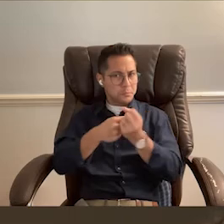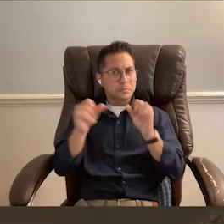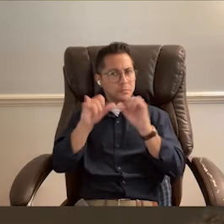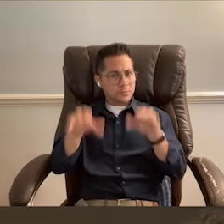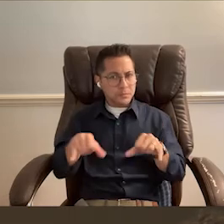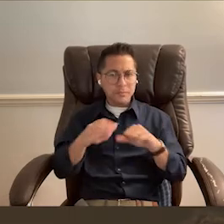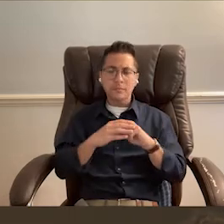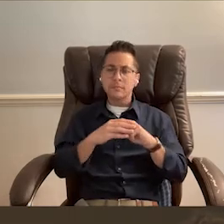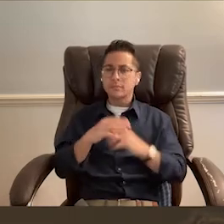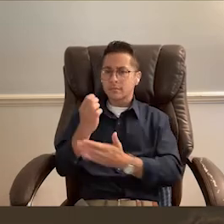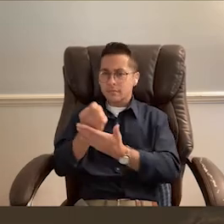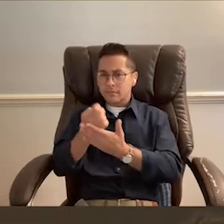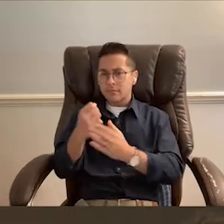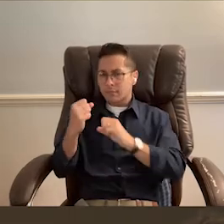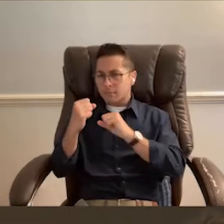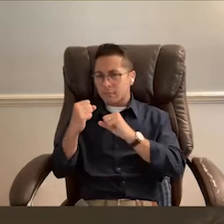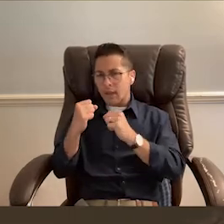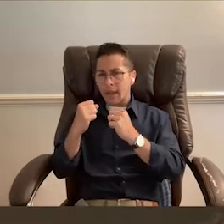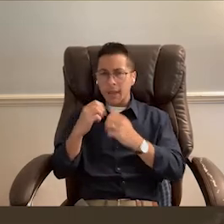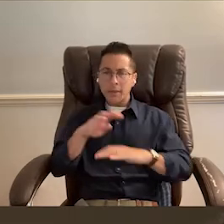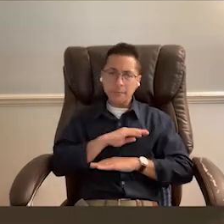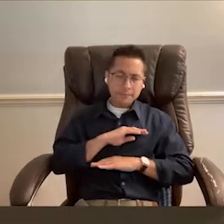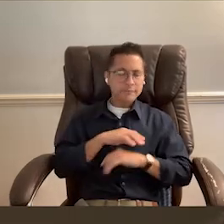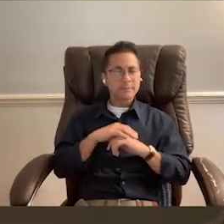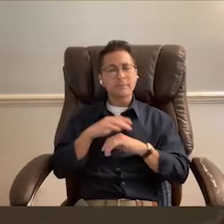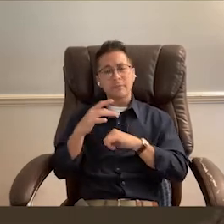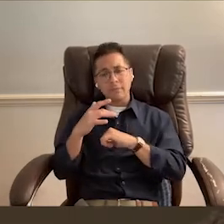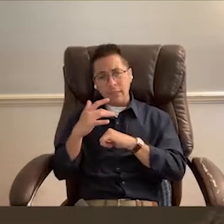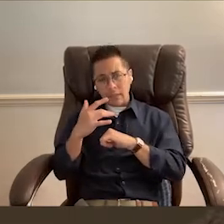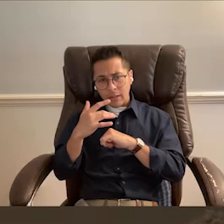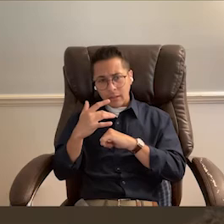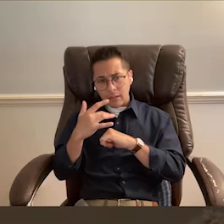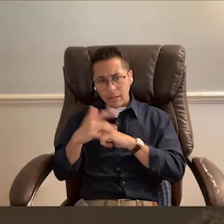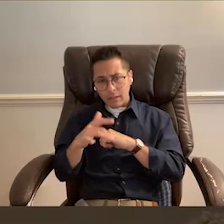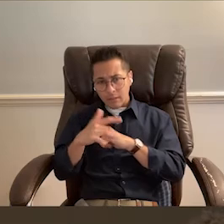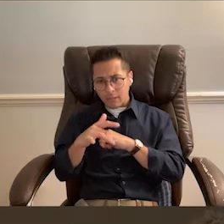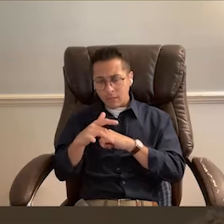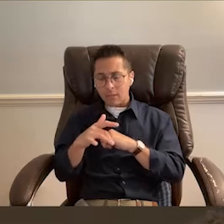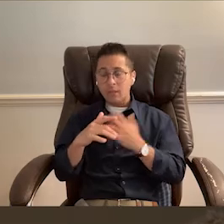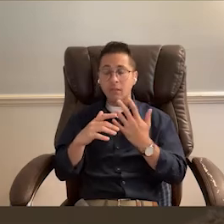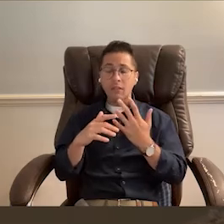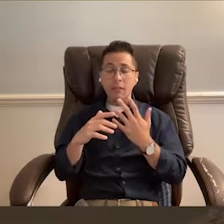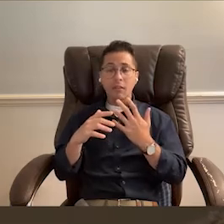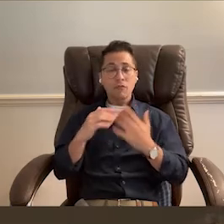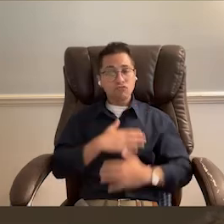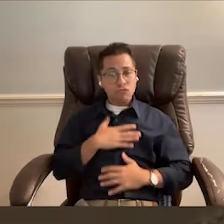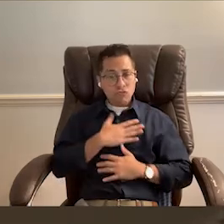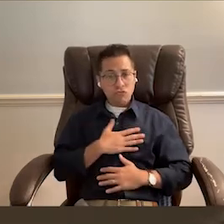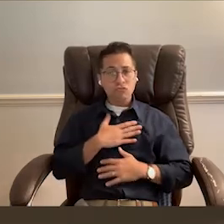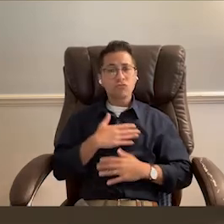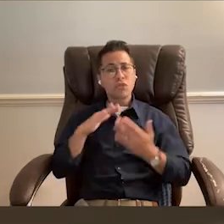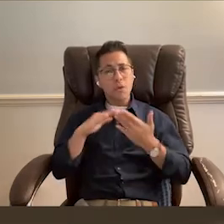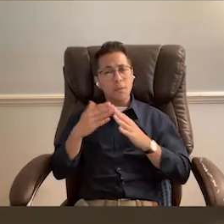work attendance and performance, having a good social support system, economic security,